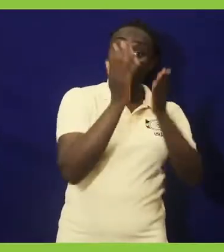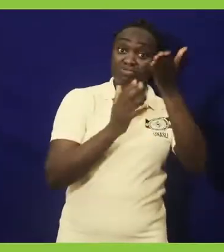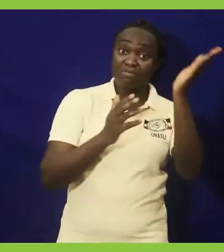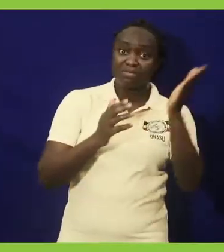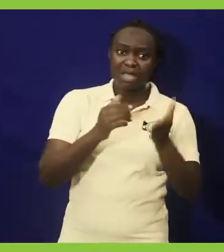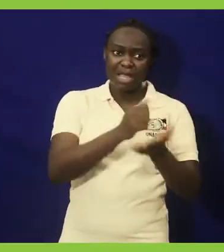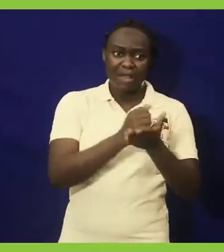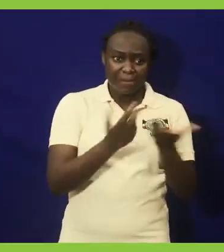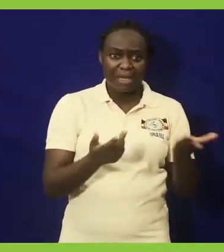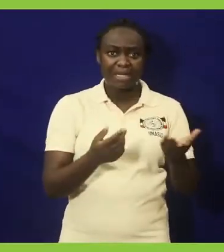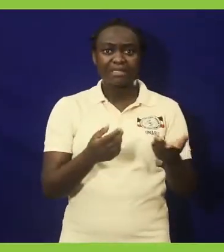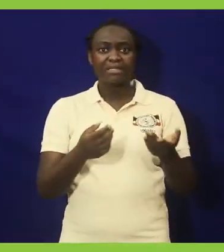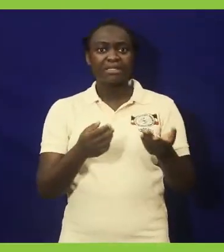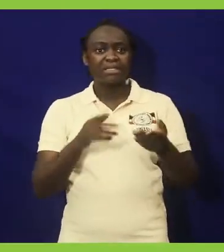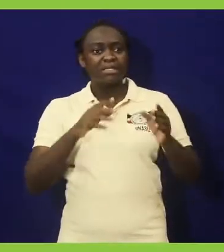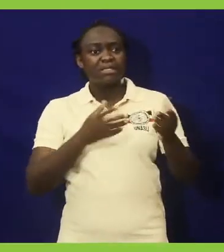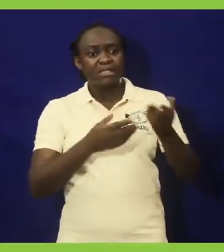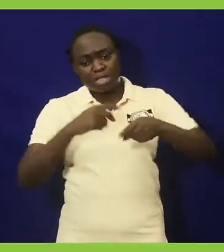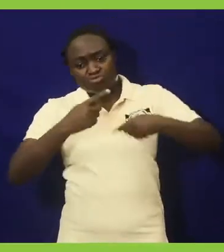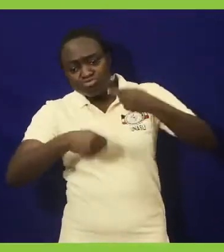make clothes.